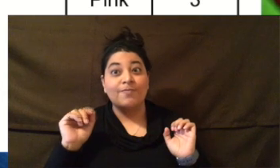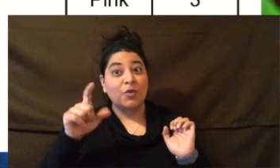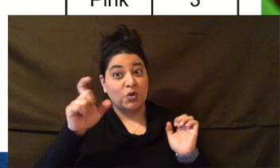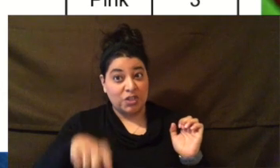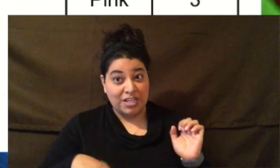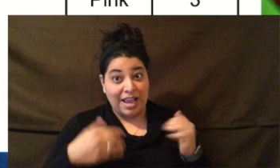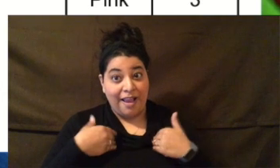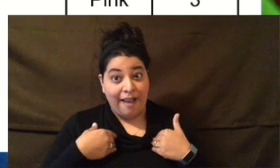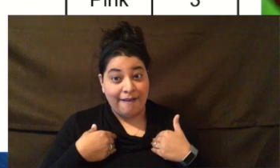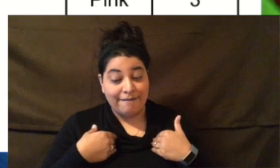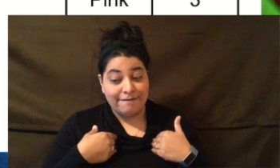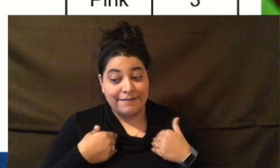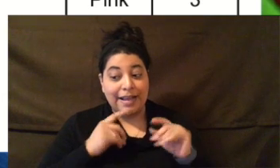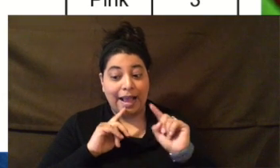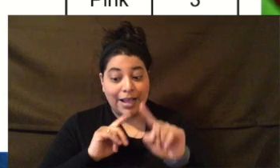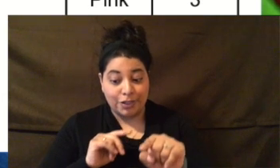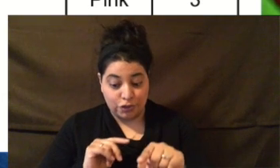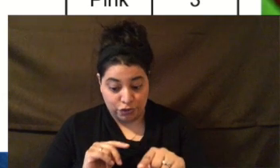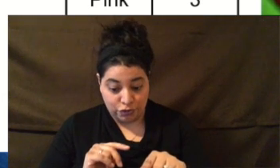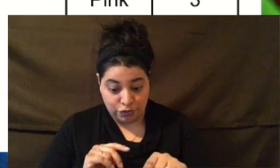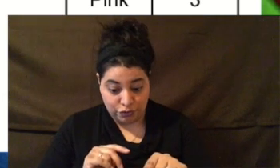You should have gotten